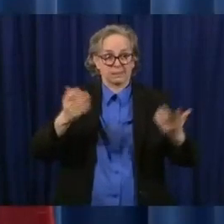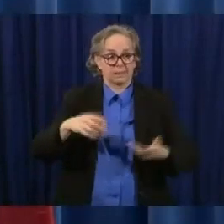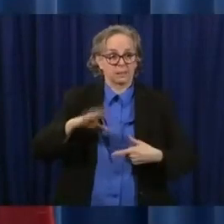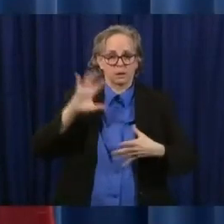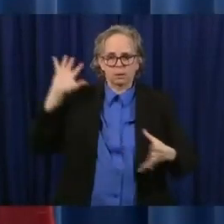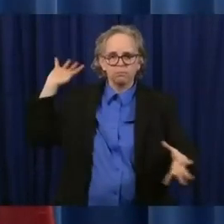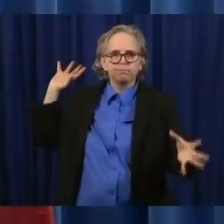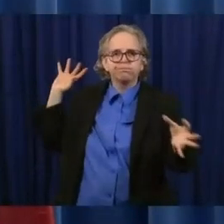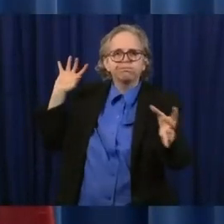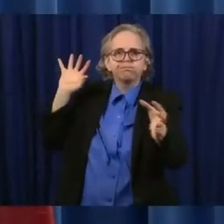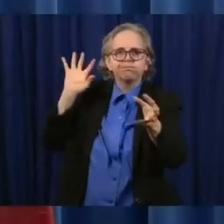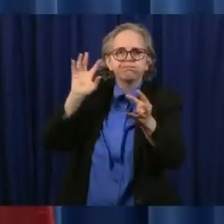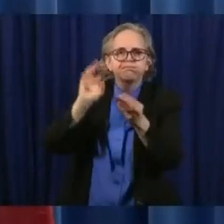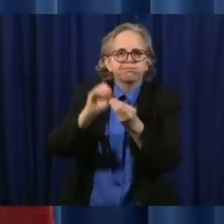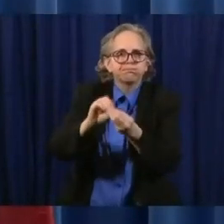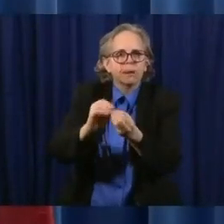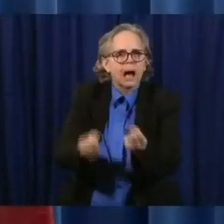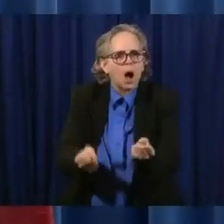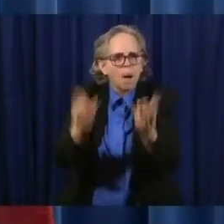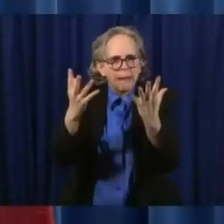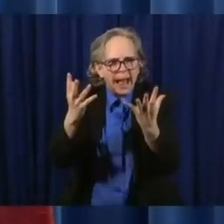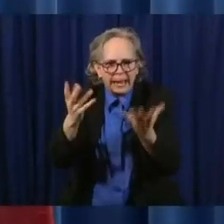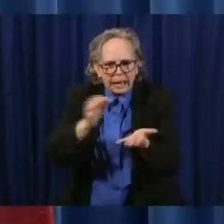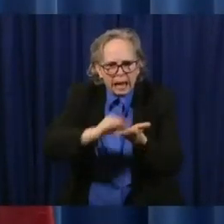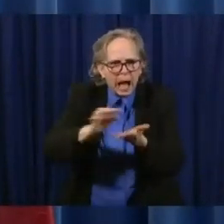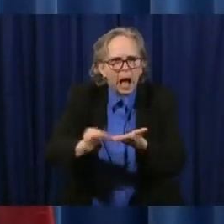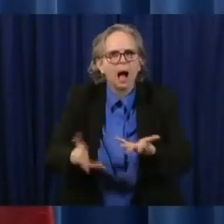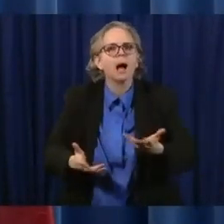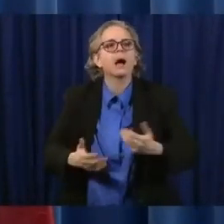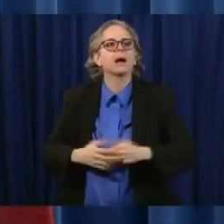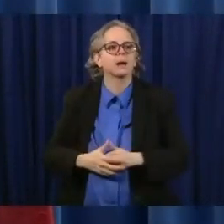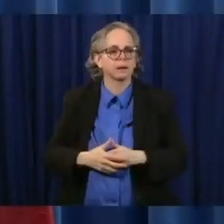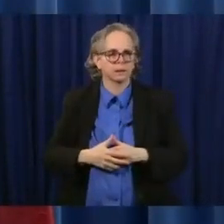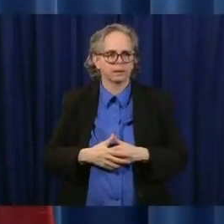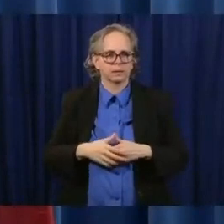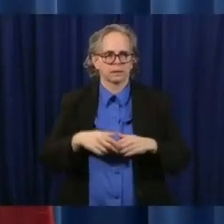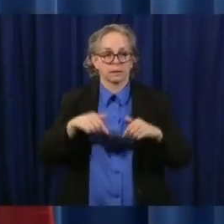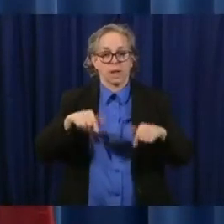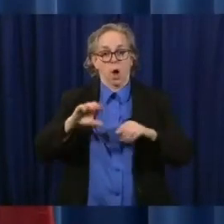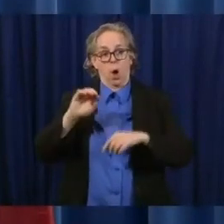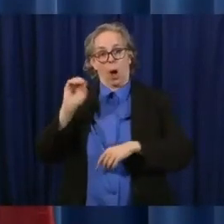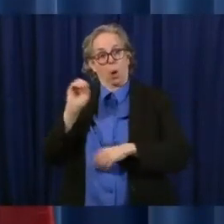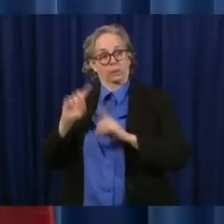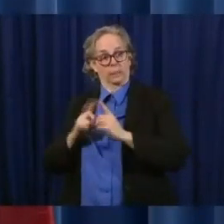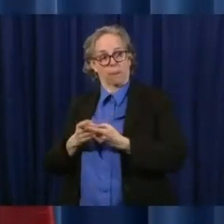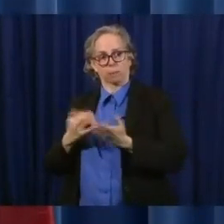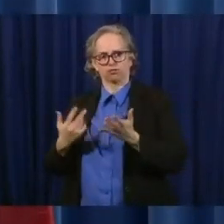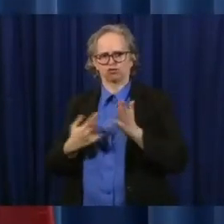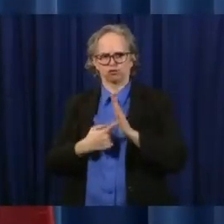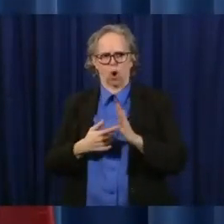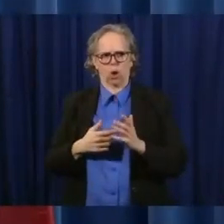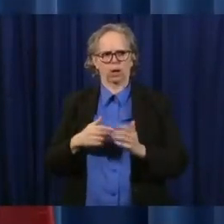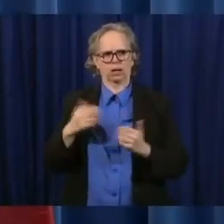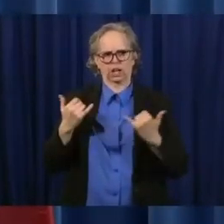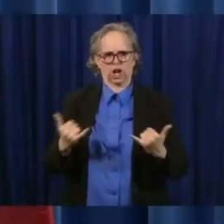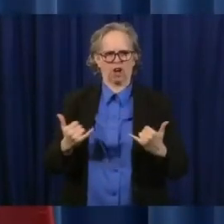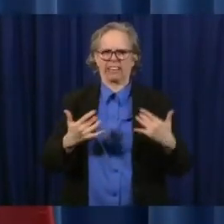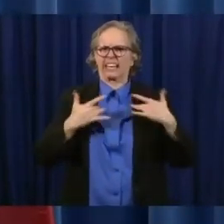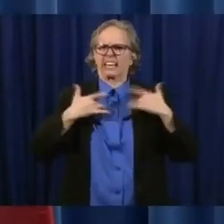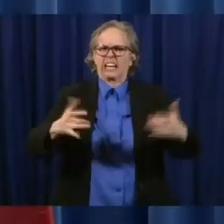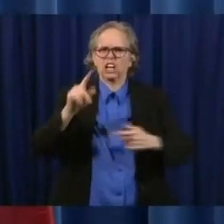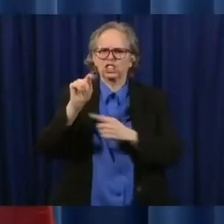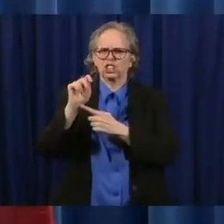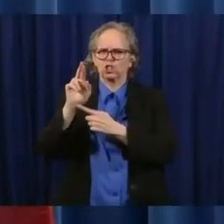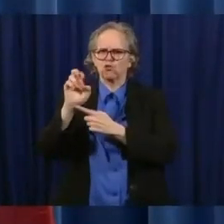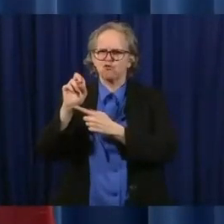and existing cases. The Ohio Department of Health displays current trends of cases, deaths, and hospitalizations, including